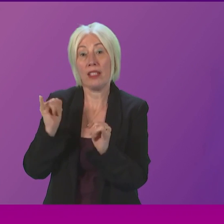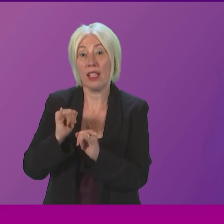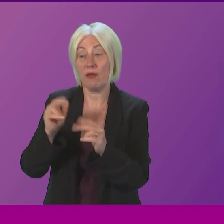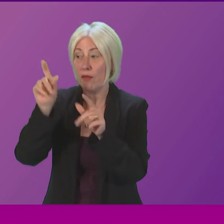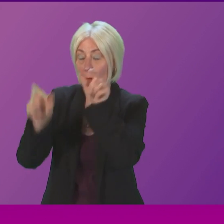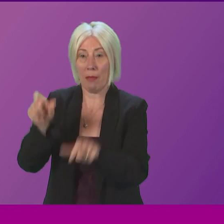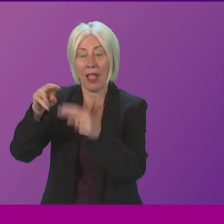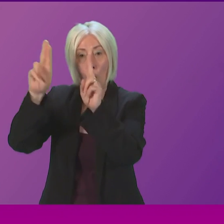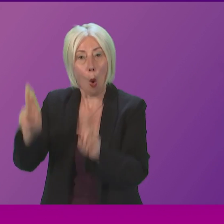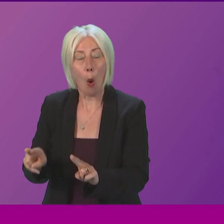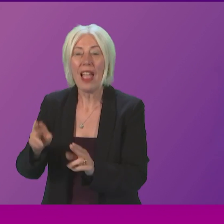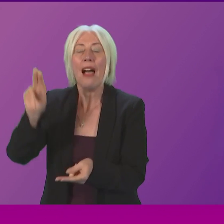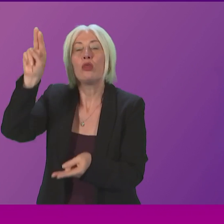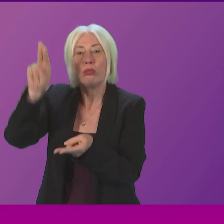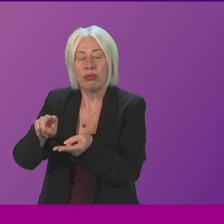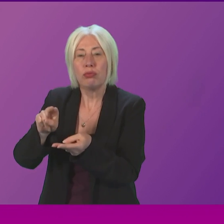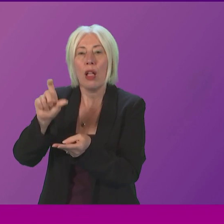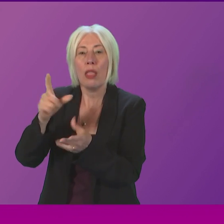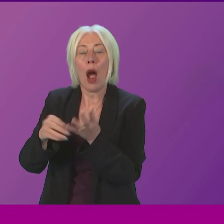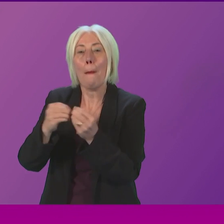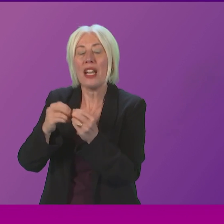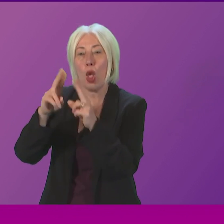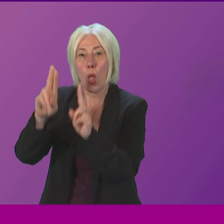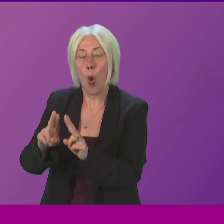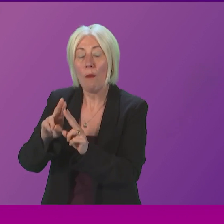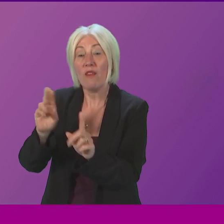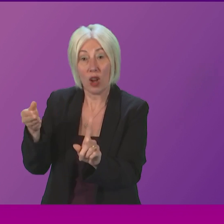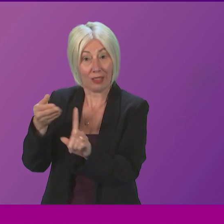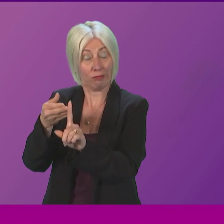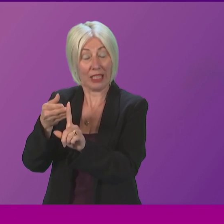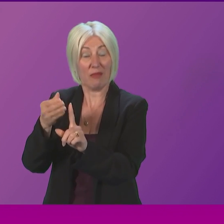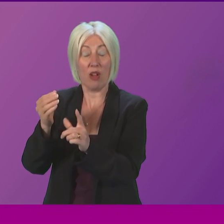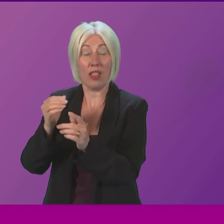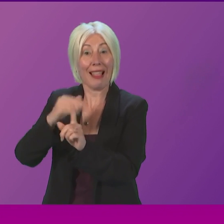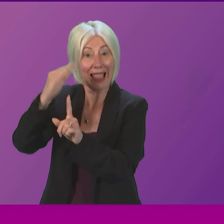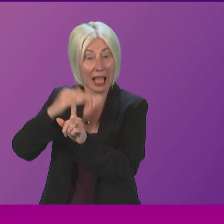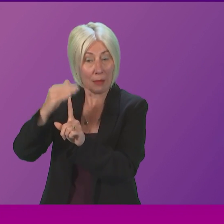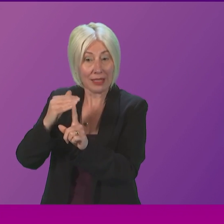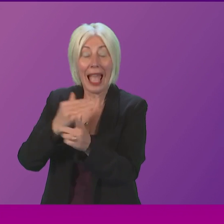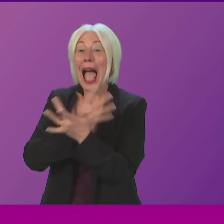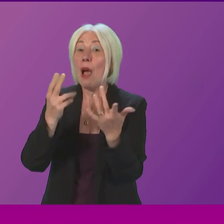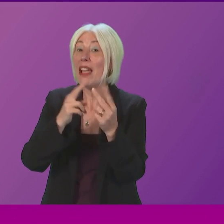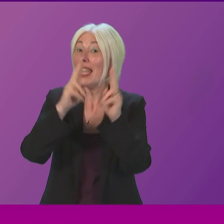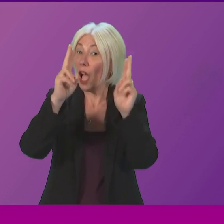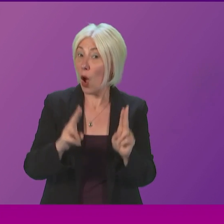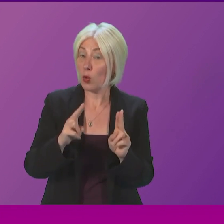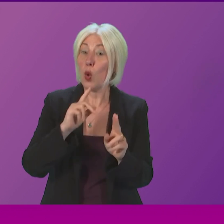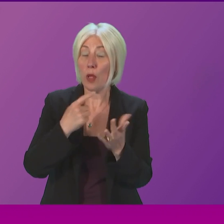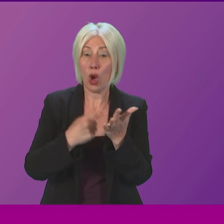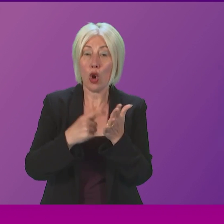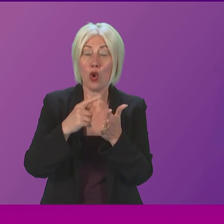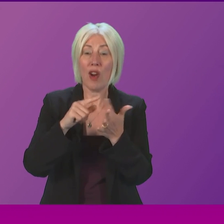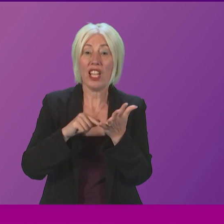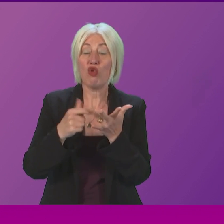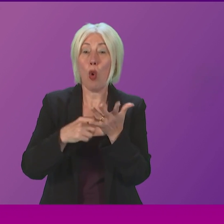the urgent need to decarbonise our homes to meet our climate targets, how many homes will the Scottish Government's funding retrofit this year?